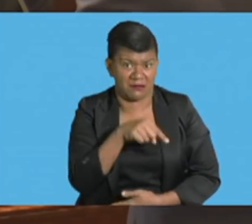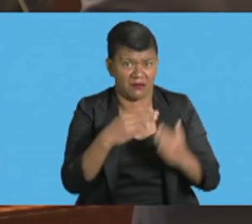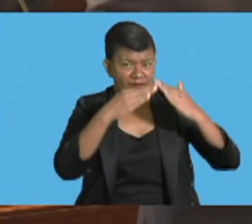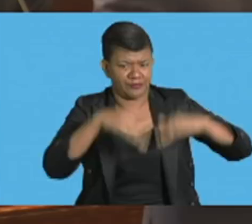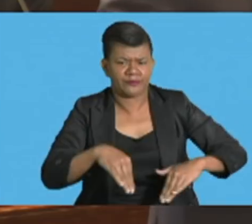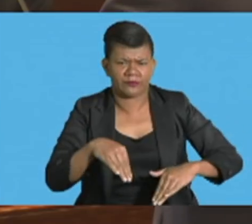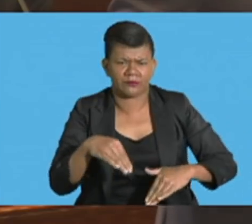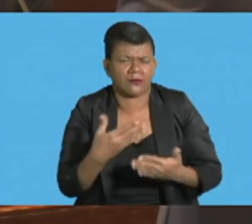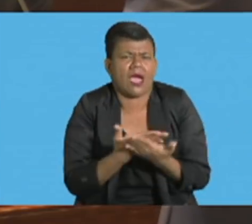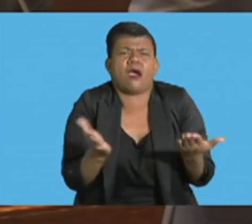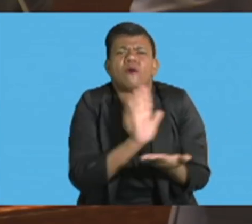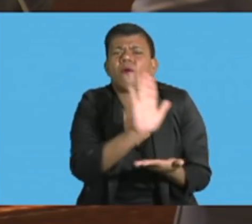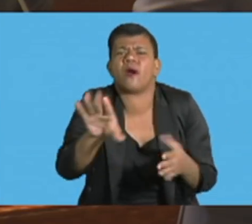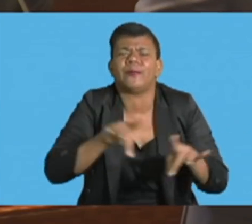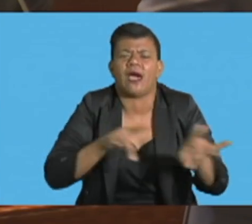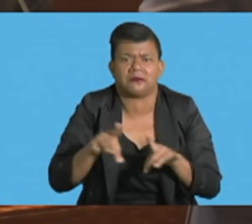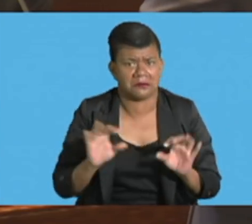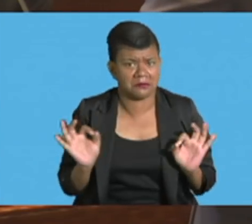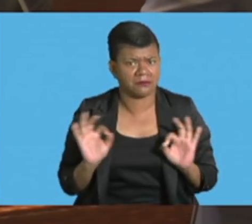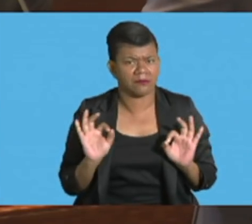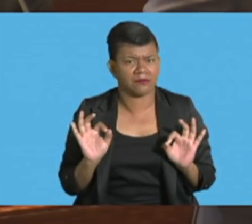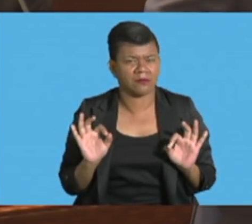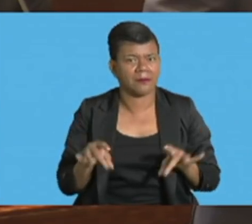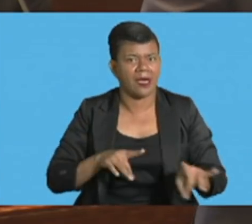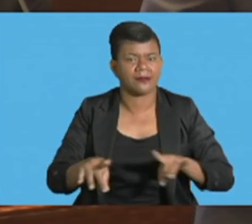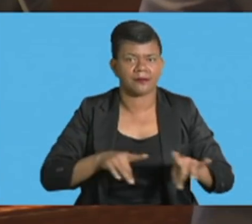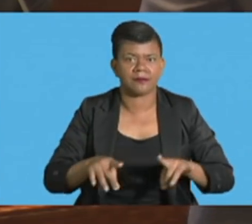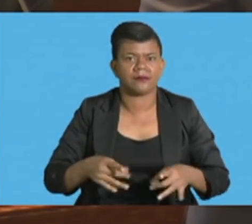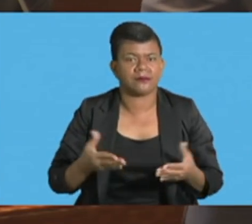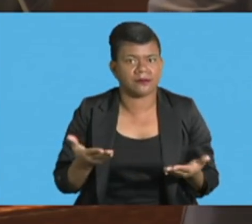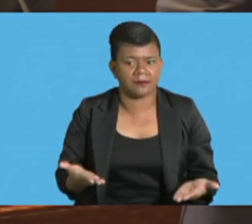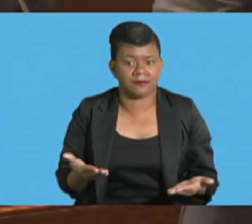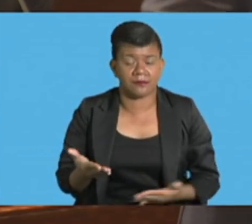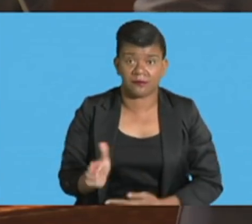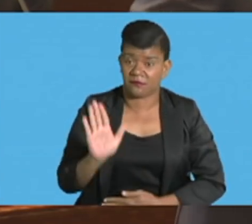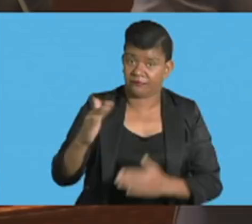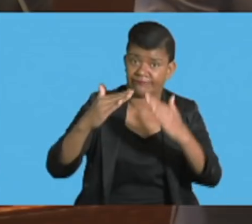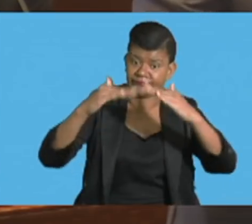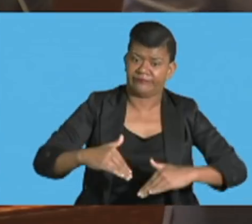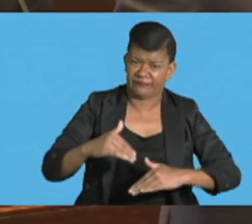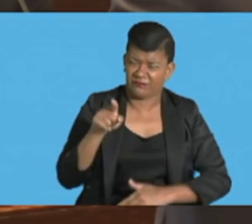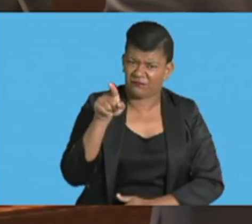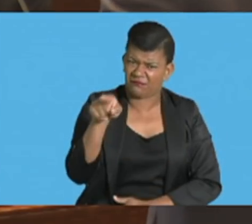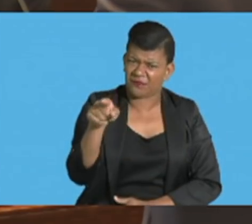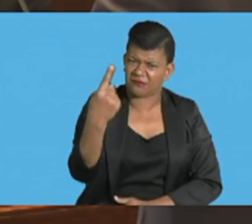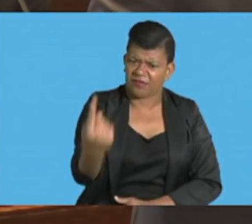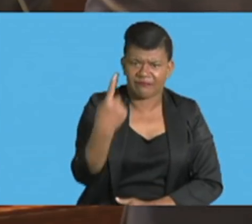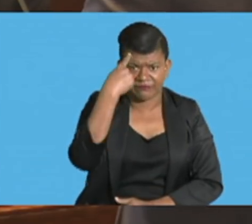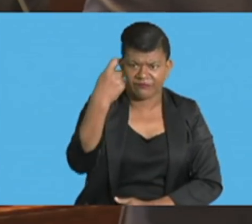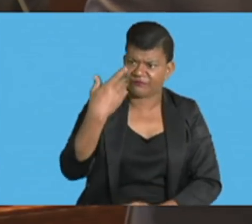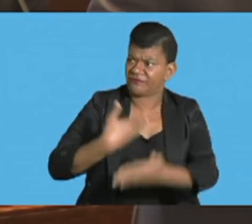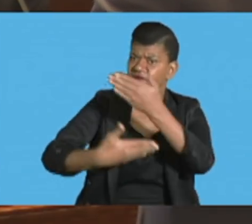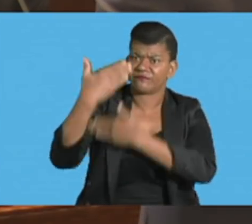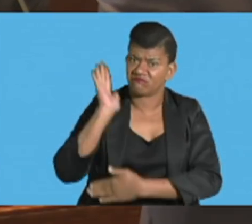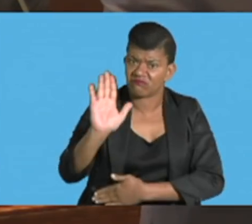This, Mr. Speaker, coming from Mr. Collapse himself, the very man at the helm when the National Bank of Fiji collapsed,